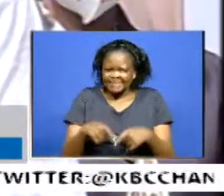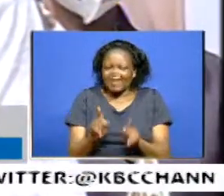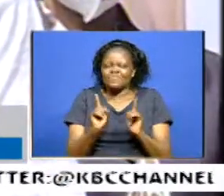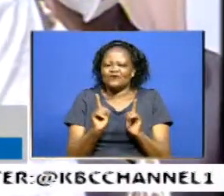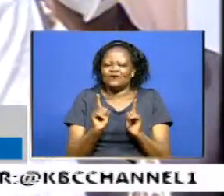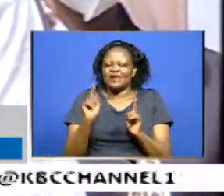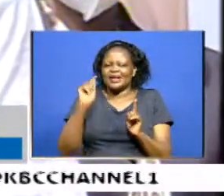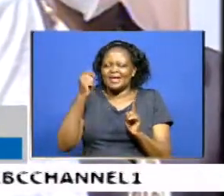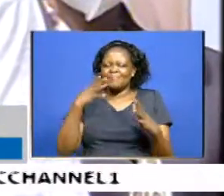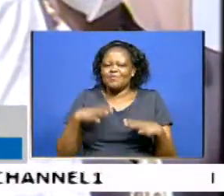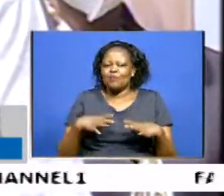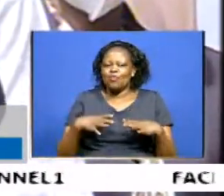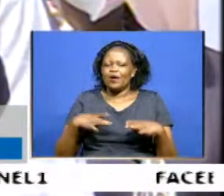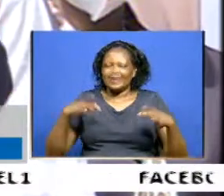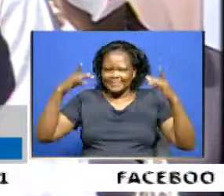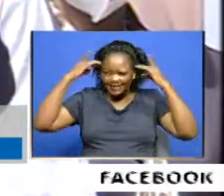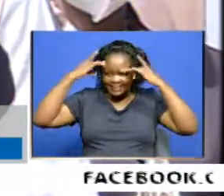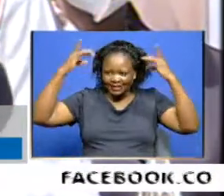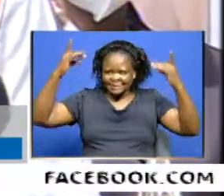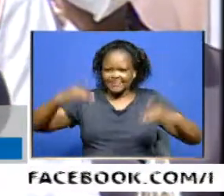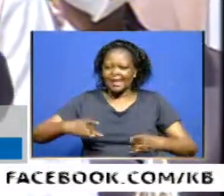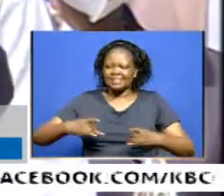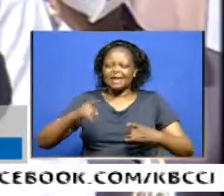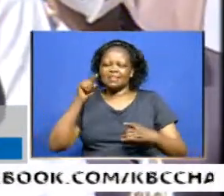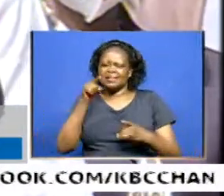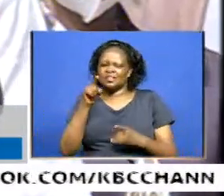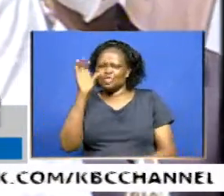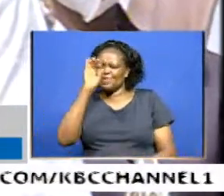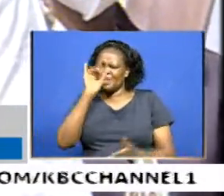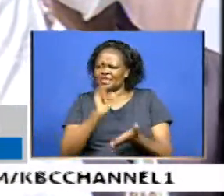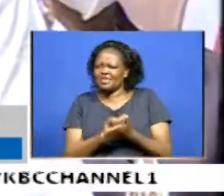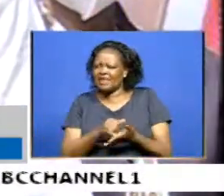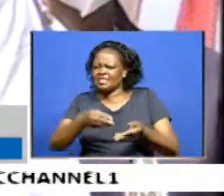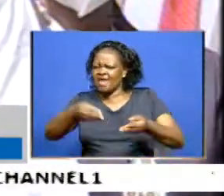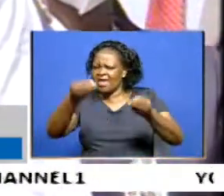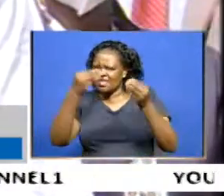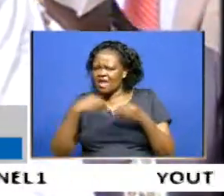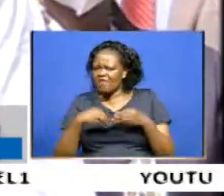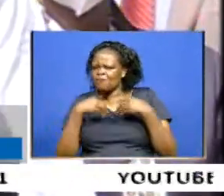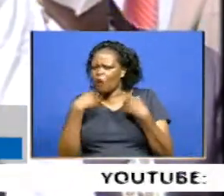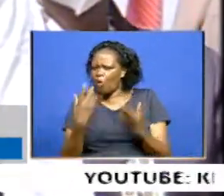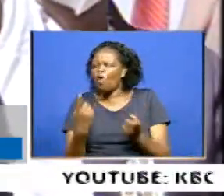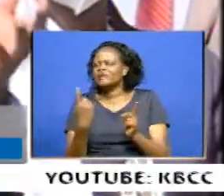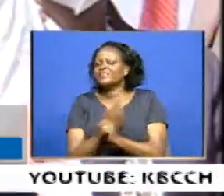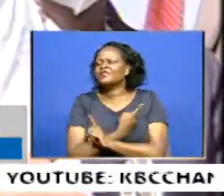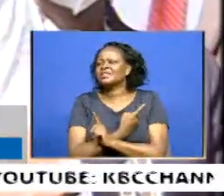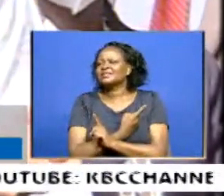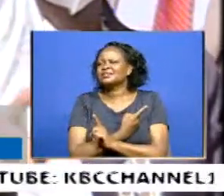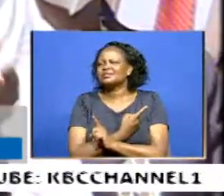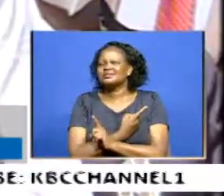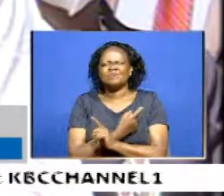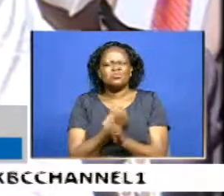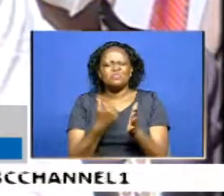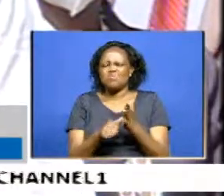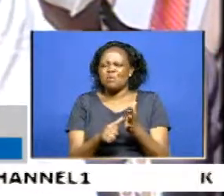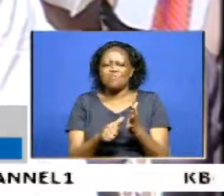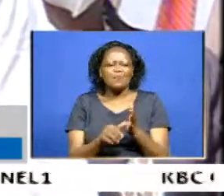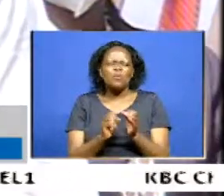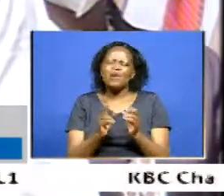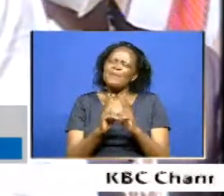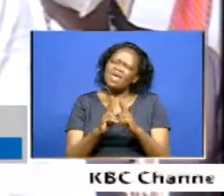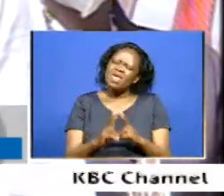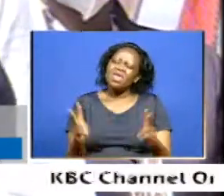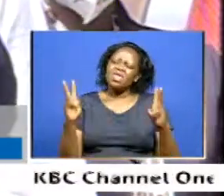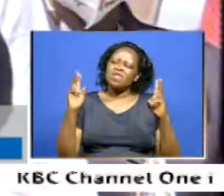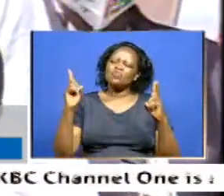waamue kama hii ni maoni ambayo walipeana ama sio maoni wamepeana. Na hakuna fujo, hii ni kitu ya siku moja